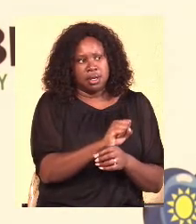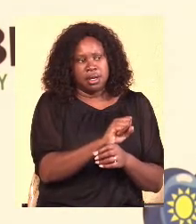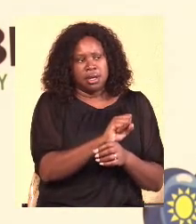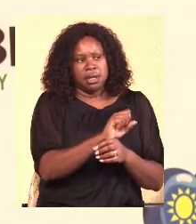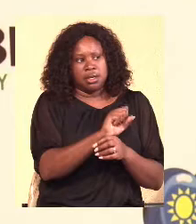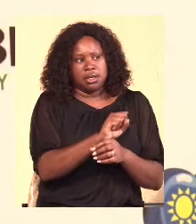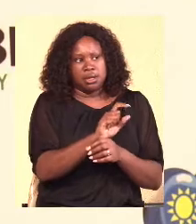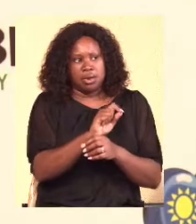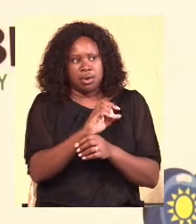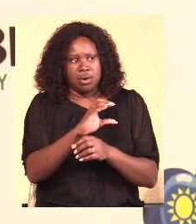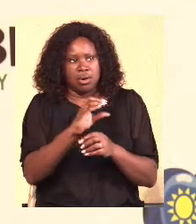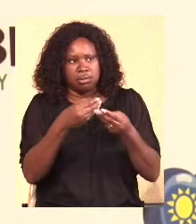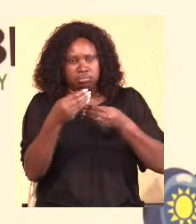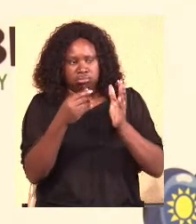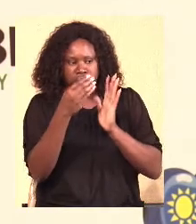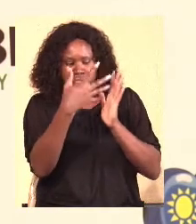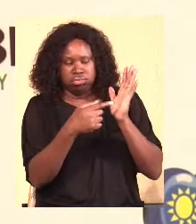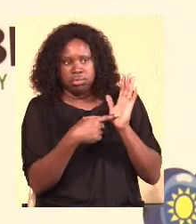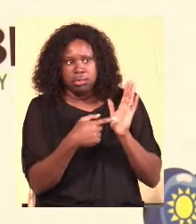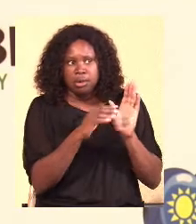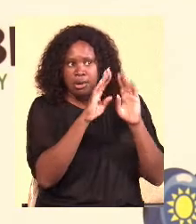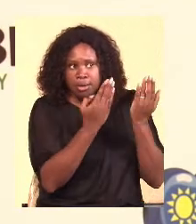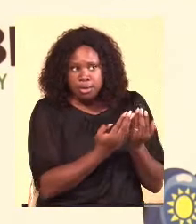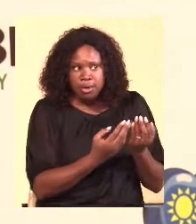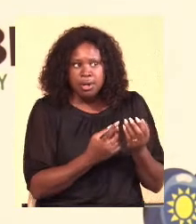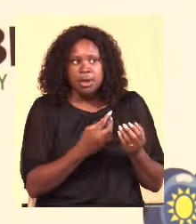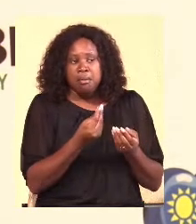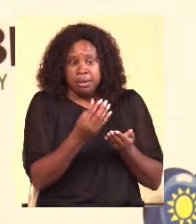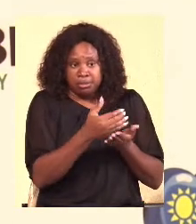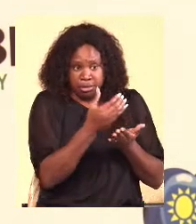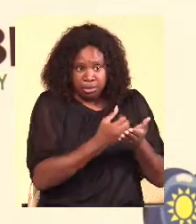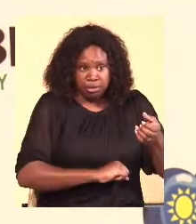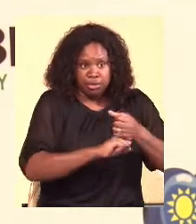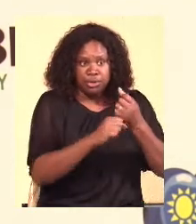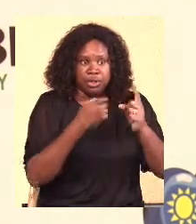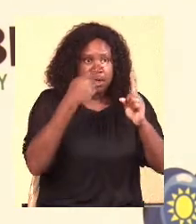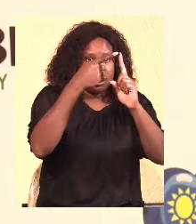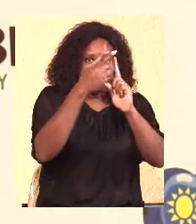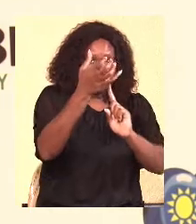to be able to raise money to support its aims and objectives.